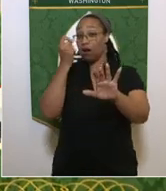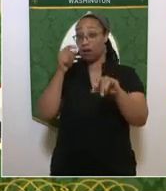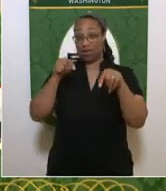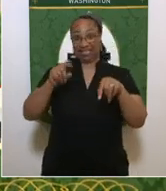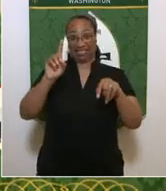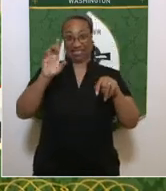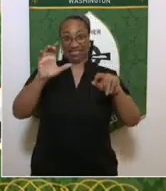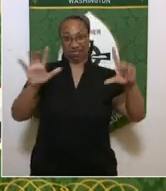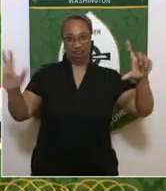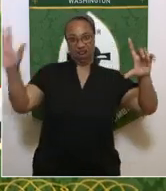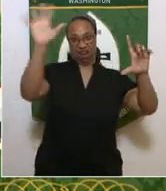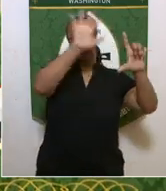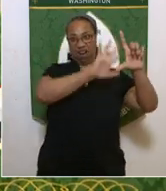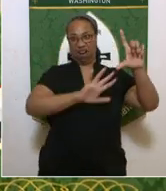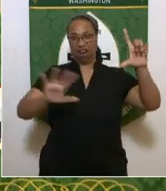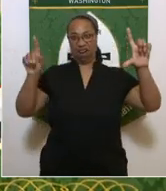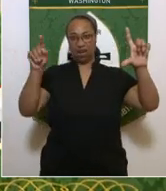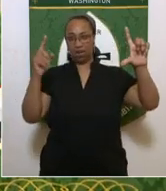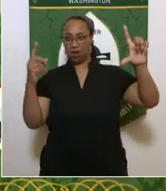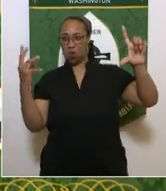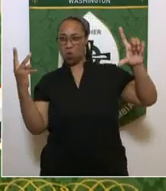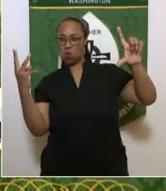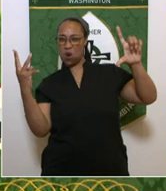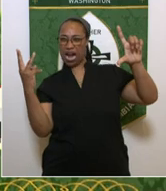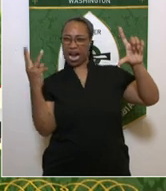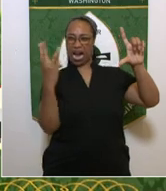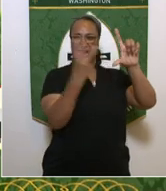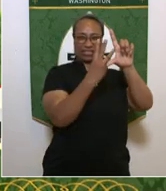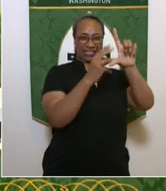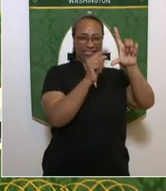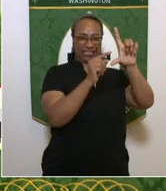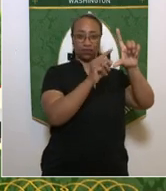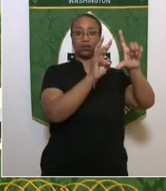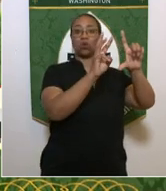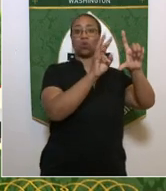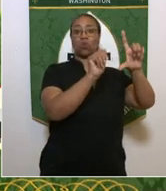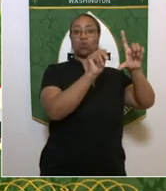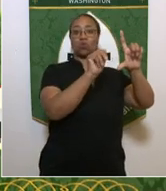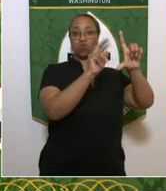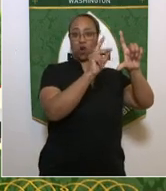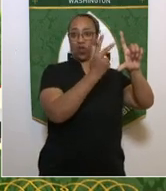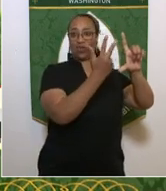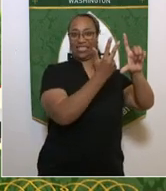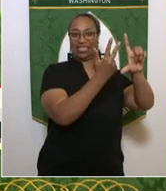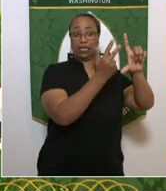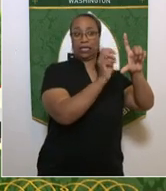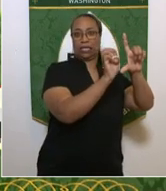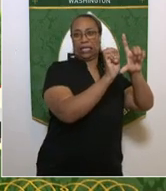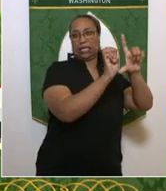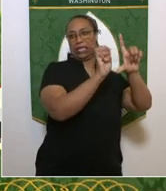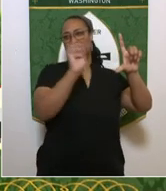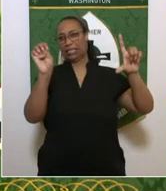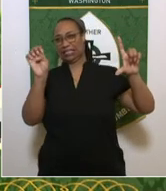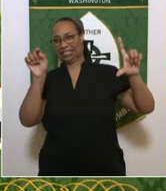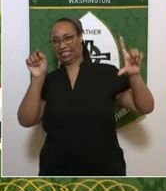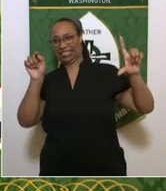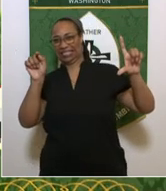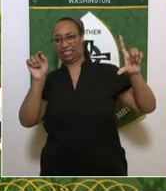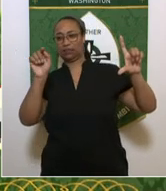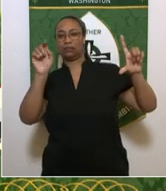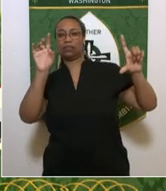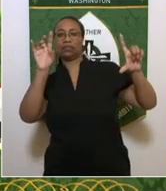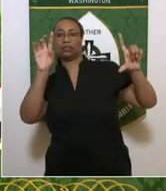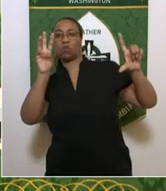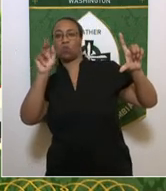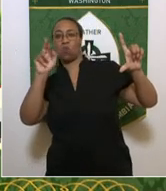most eastern part of the city. And at the time, we did not then, and we do not now, have a